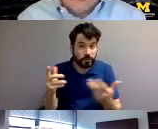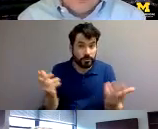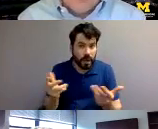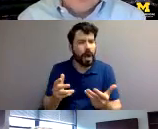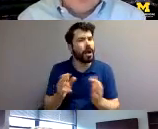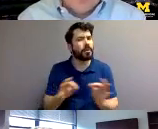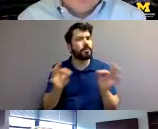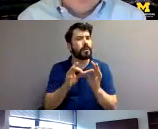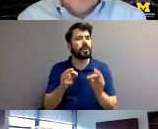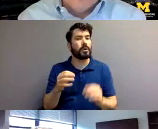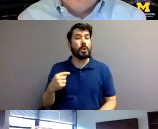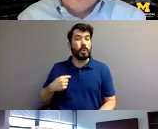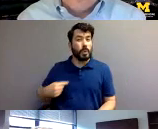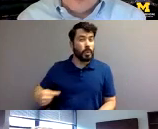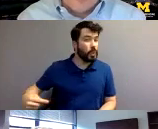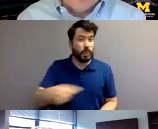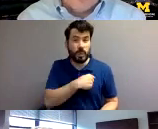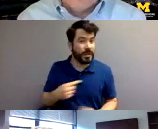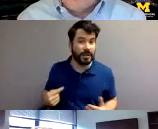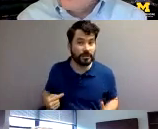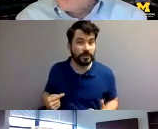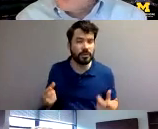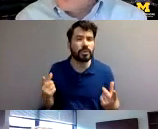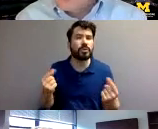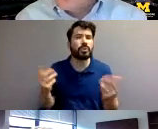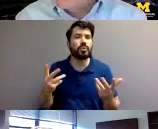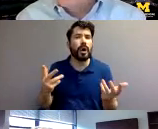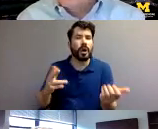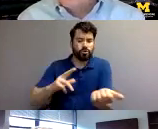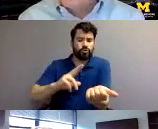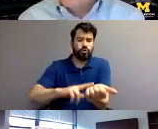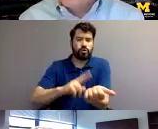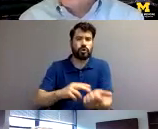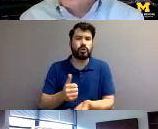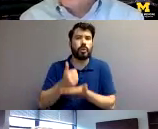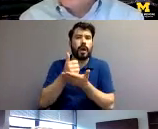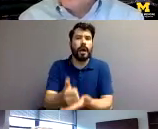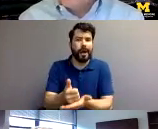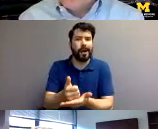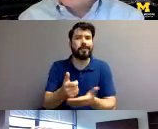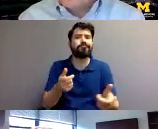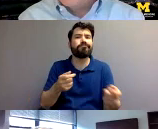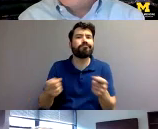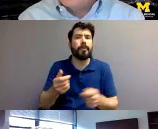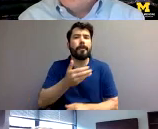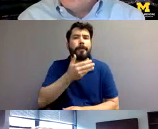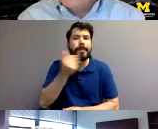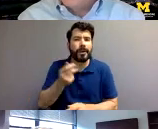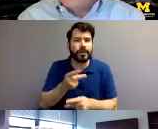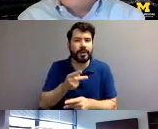we, all caps, WE, do as RNs to facilitate better care in this regard? And that's obviously